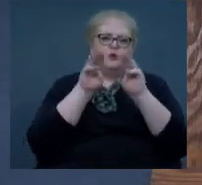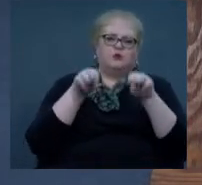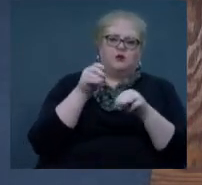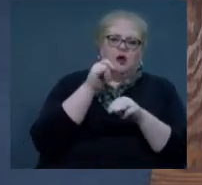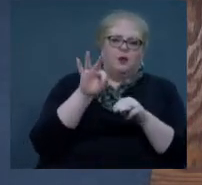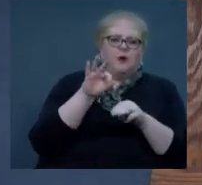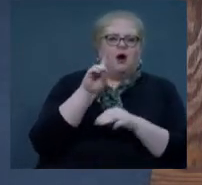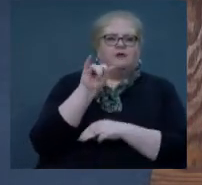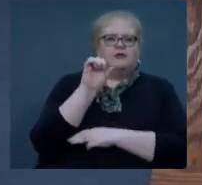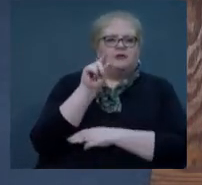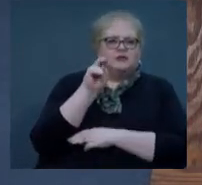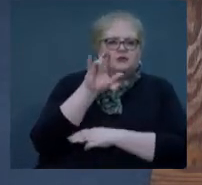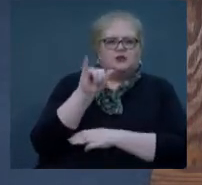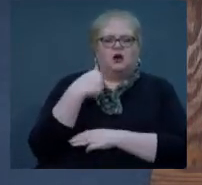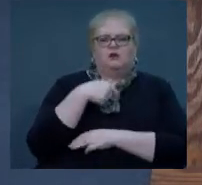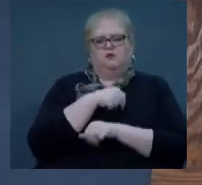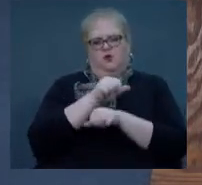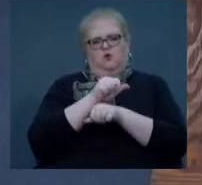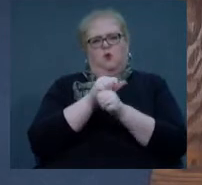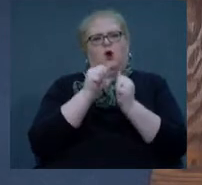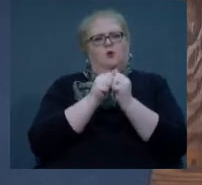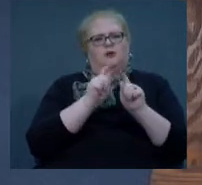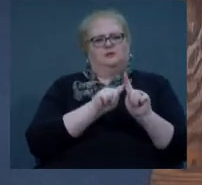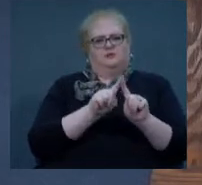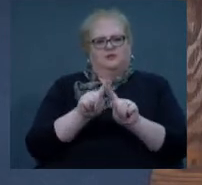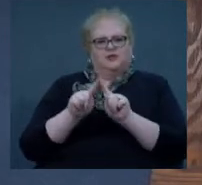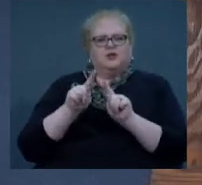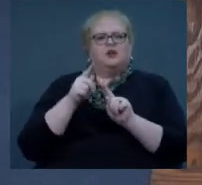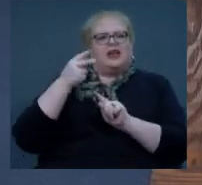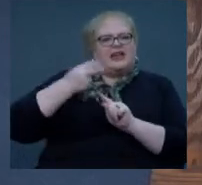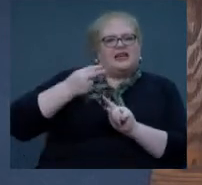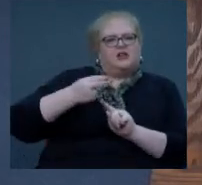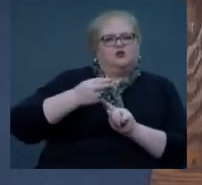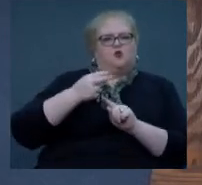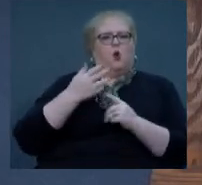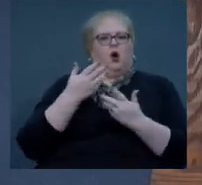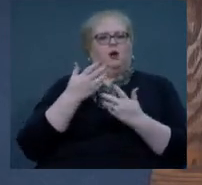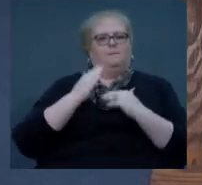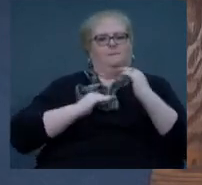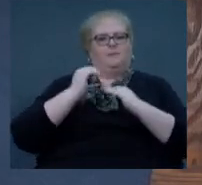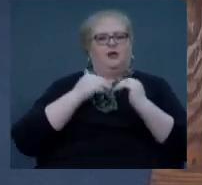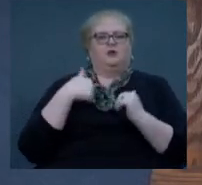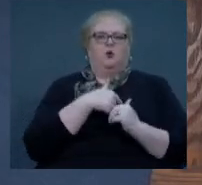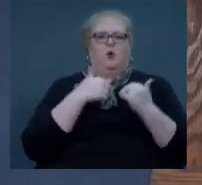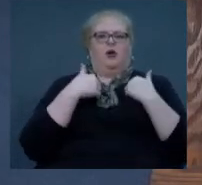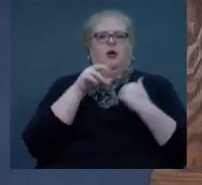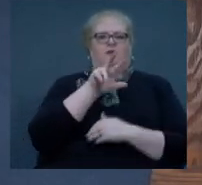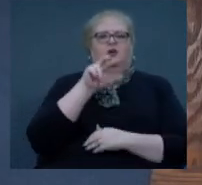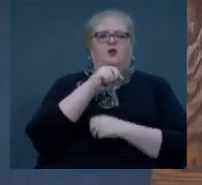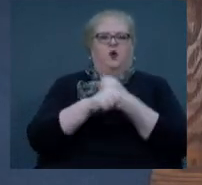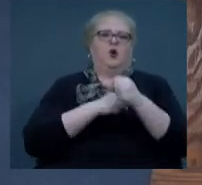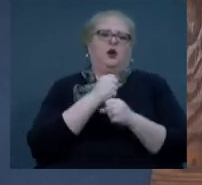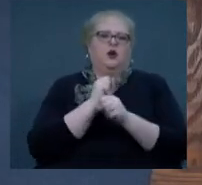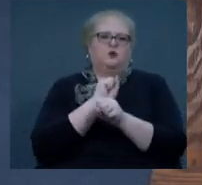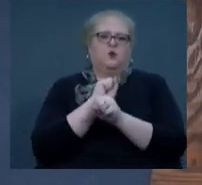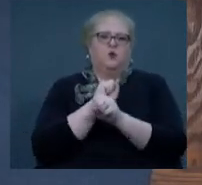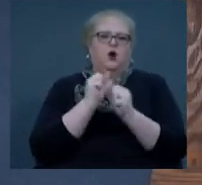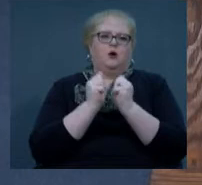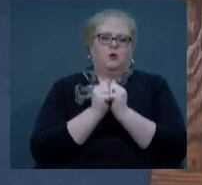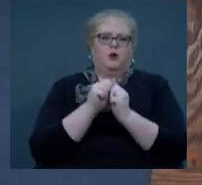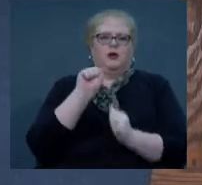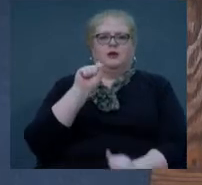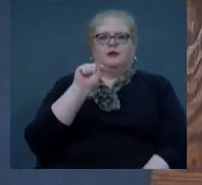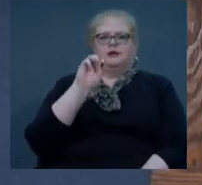Discovery. But we have a 30-year history of working with Stevens Inc.,